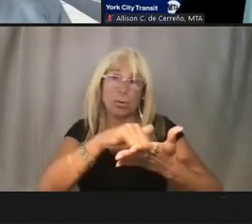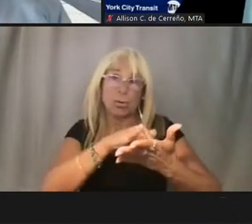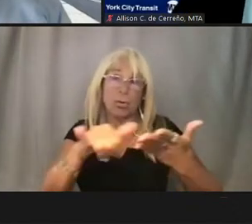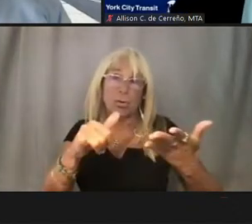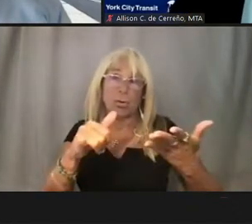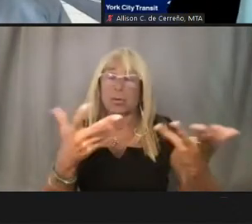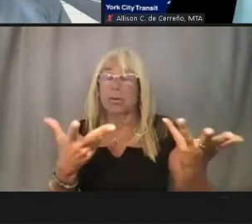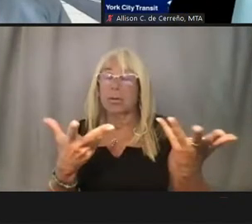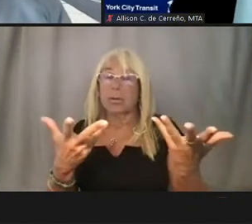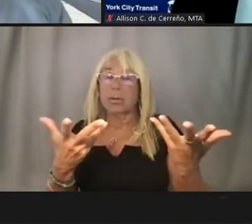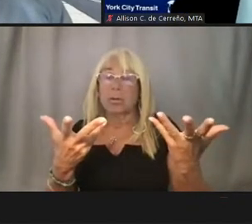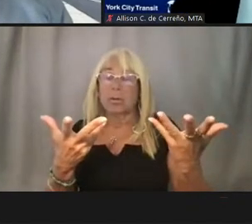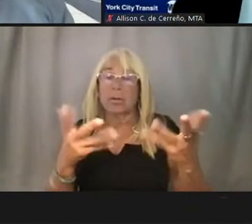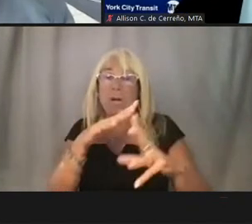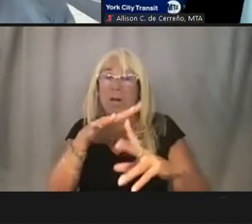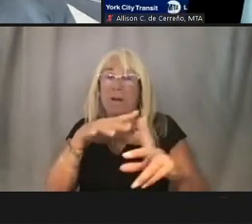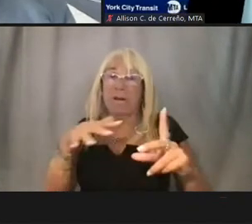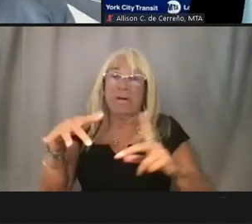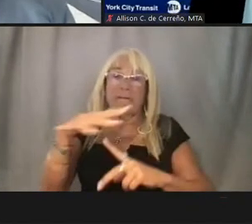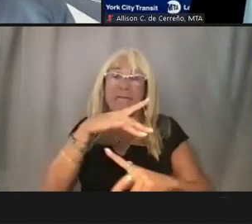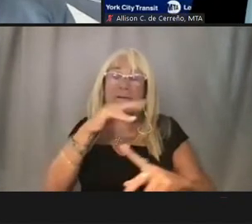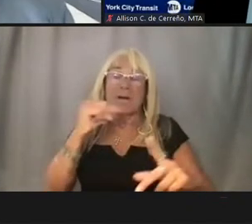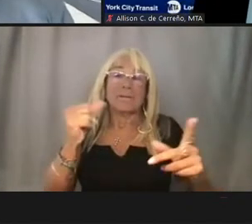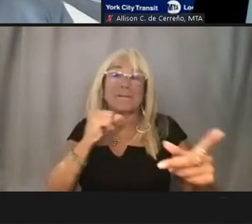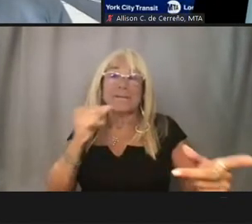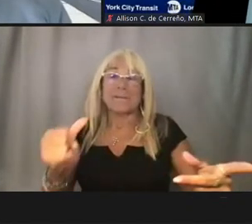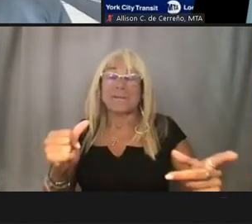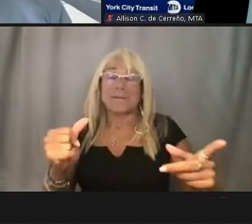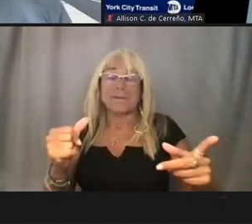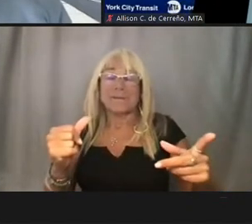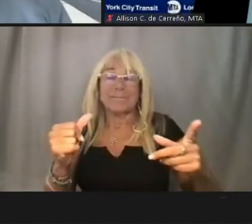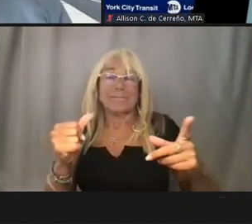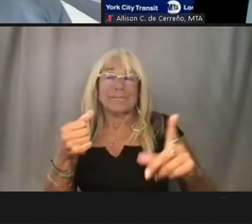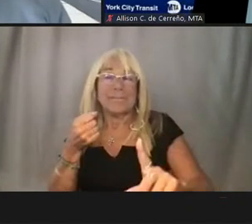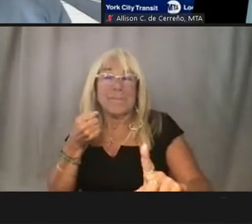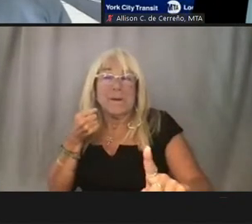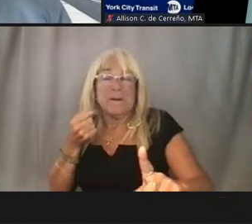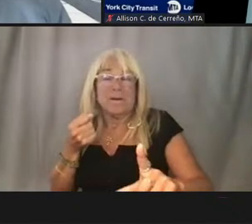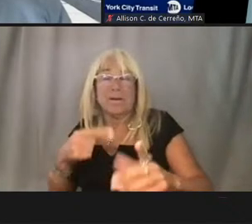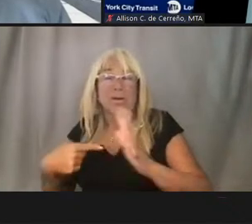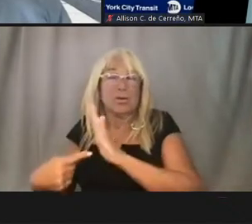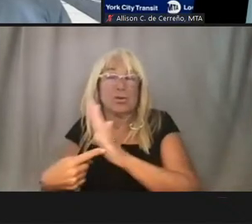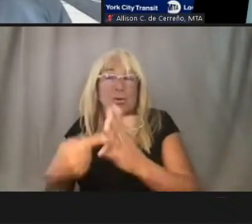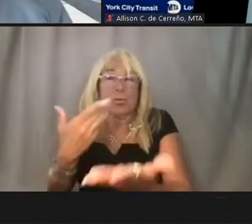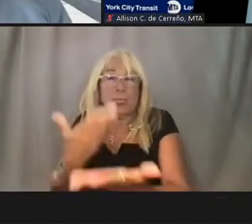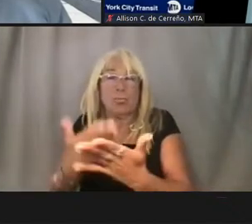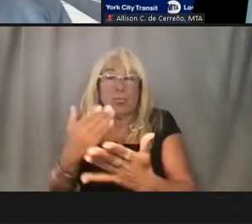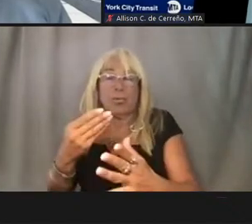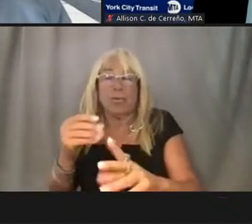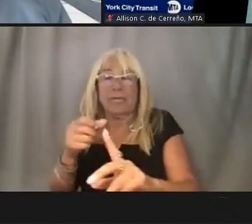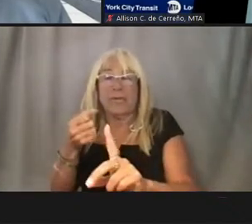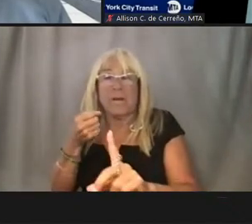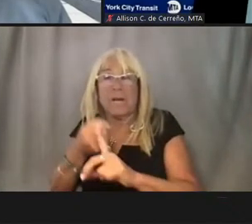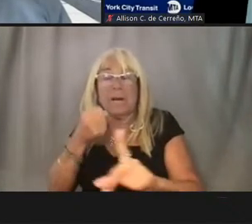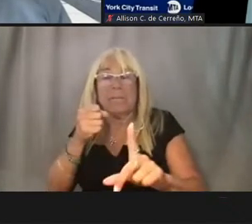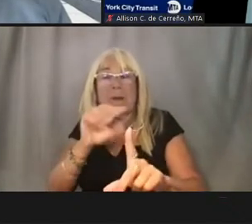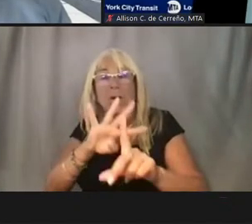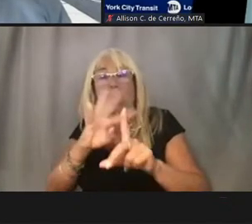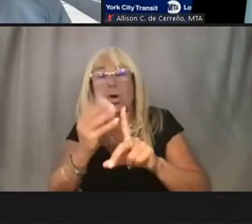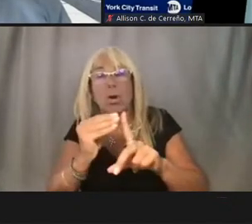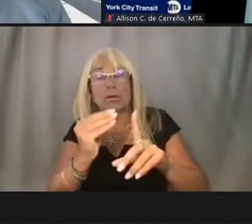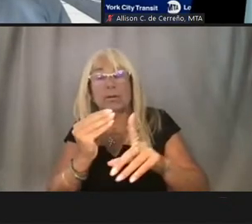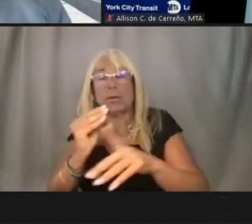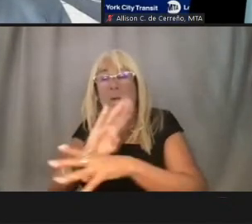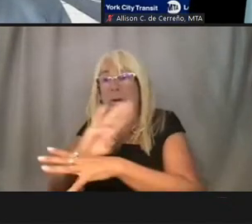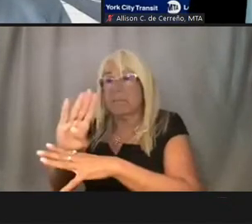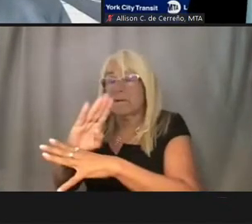the cultural impacts or the impacts on cultural institutions many Outer Borough residents like me occasionally drive into the city